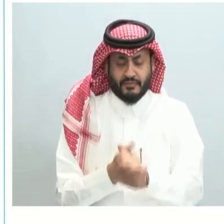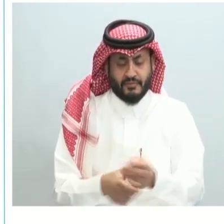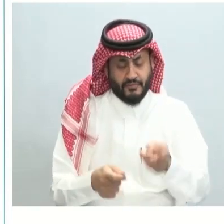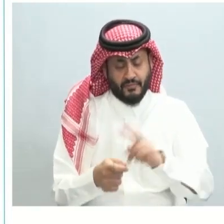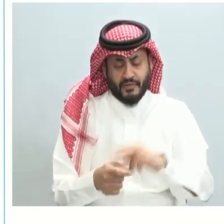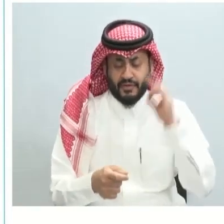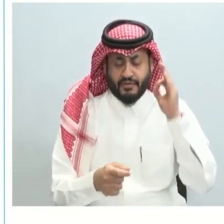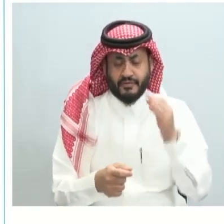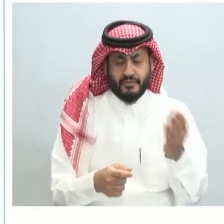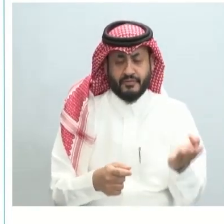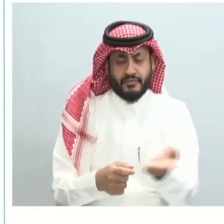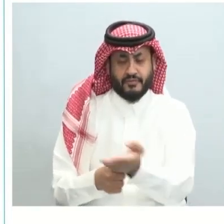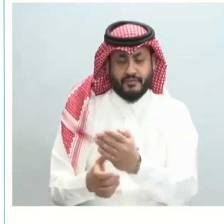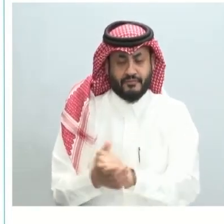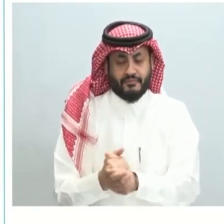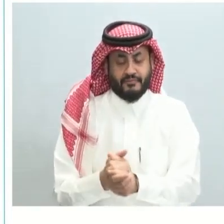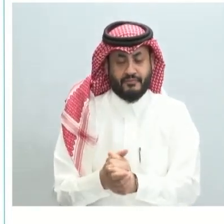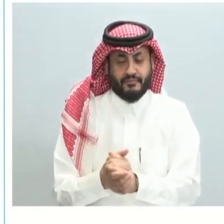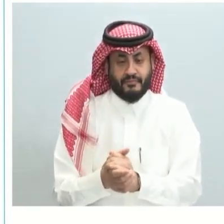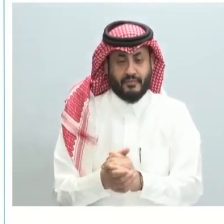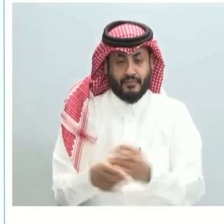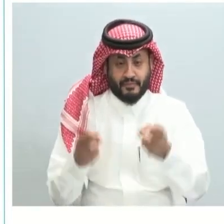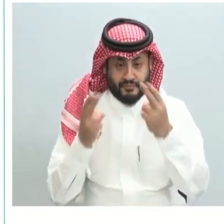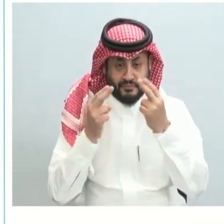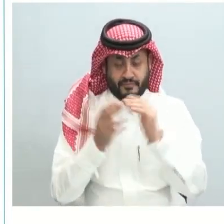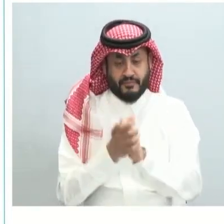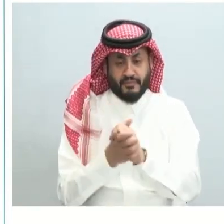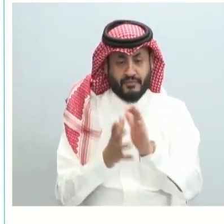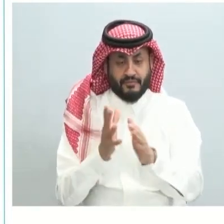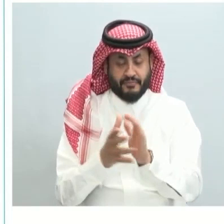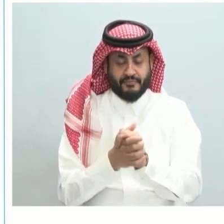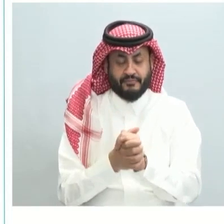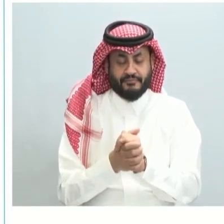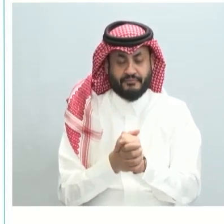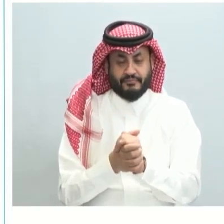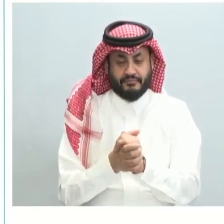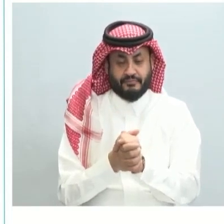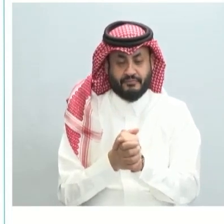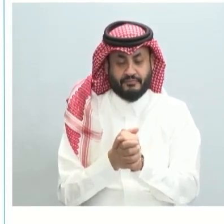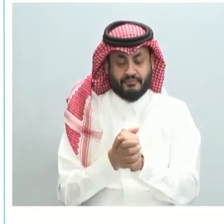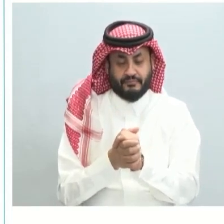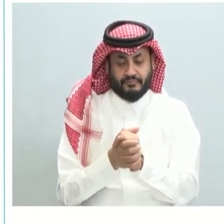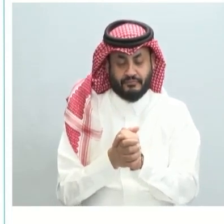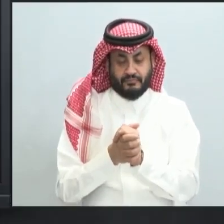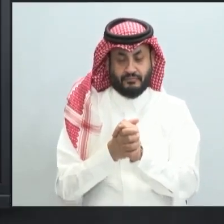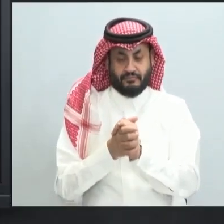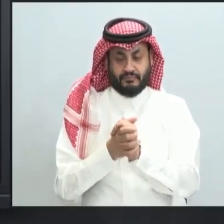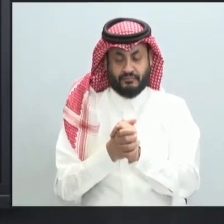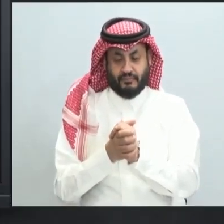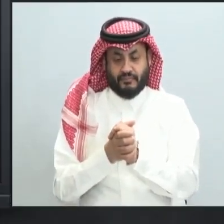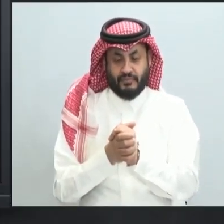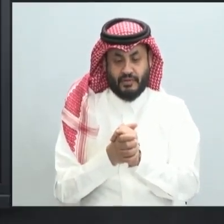more time to these words. Let's try to listen to it and say it after the teacher. I'm going to